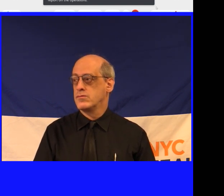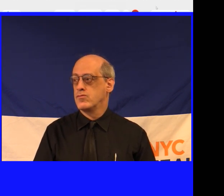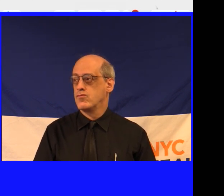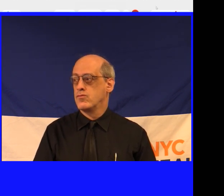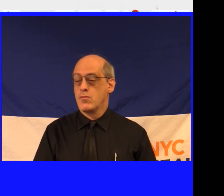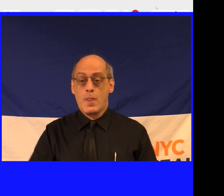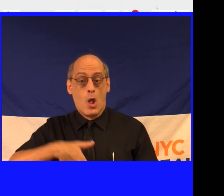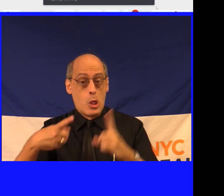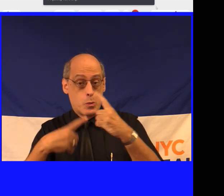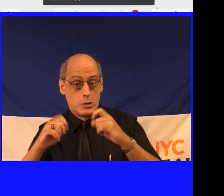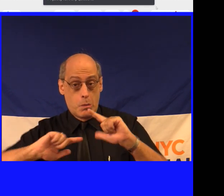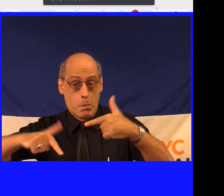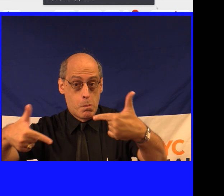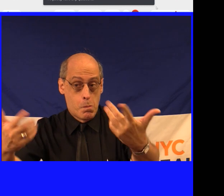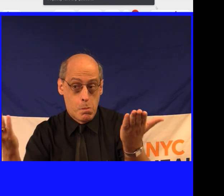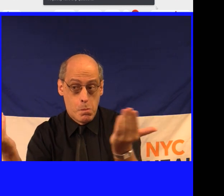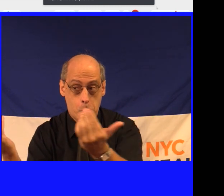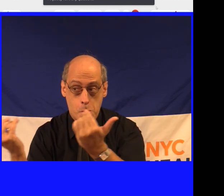Anybody have any questions?